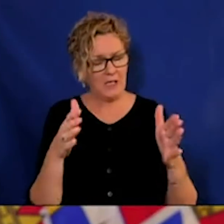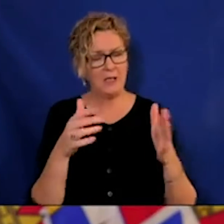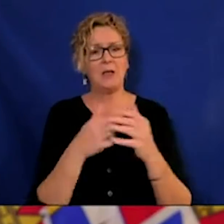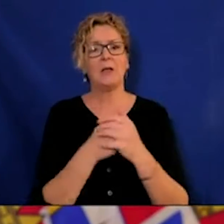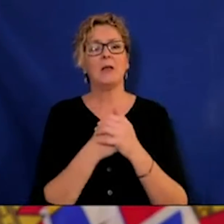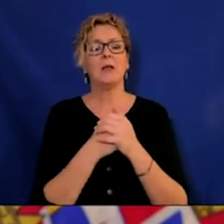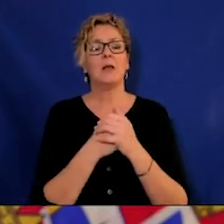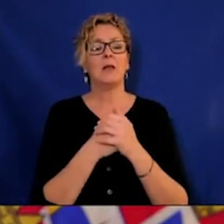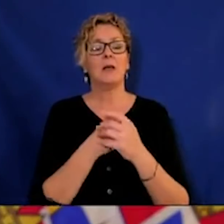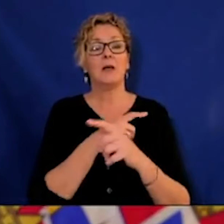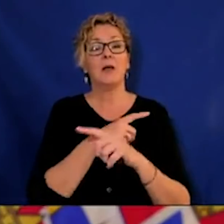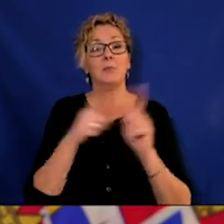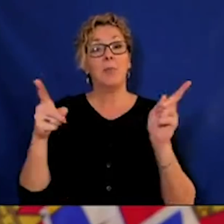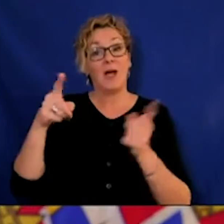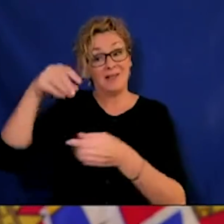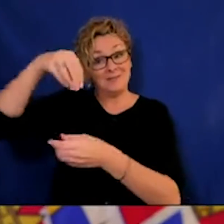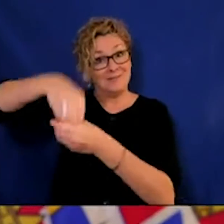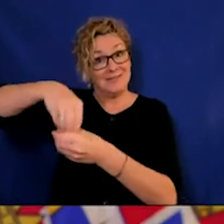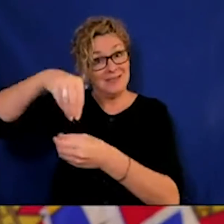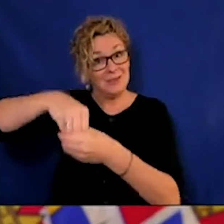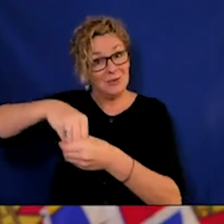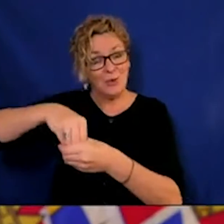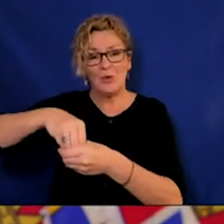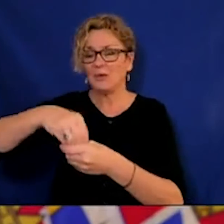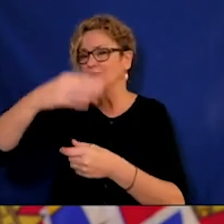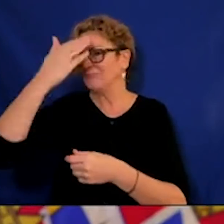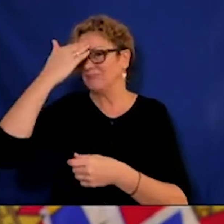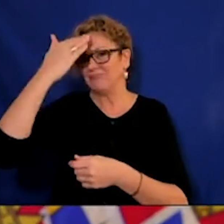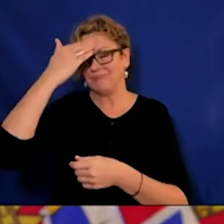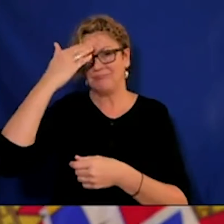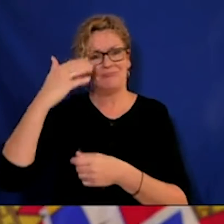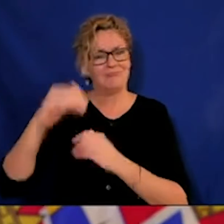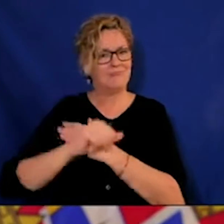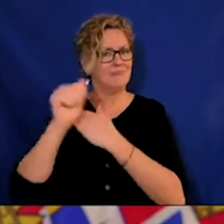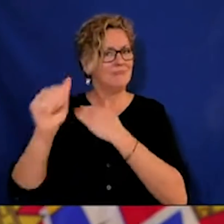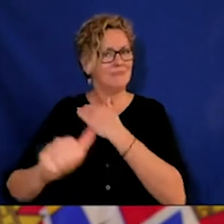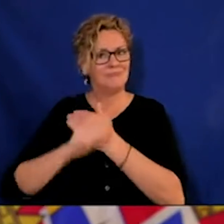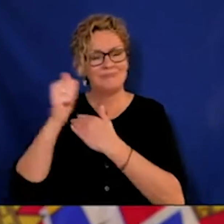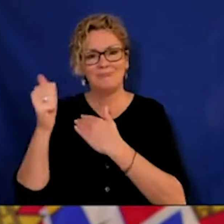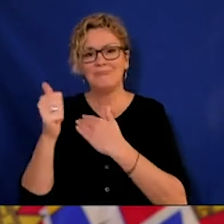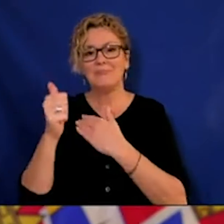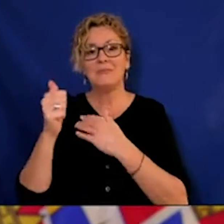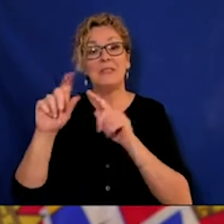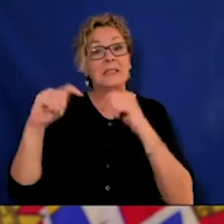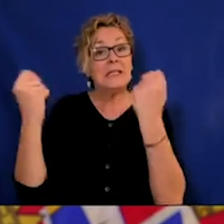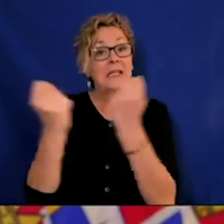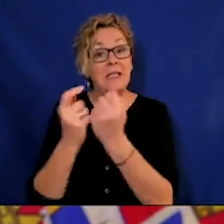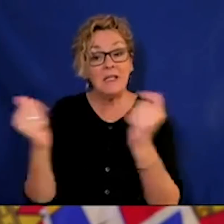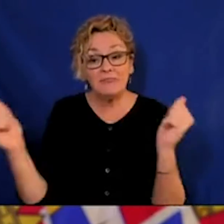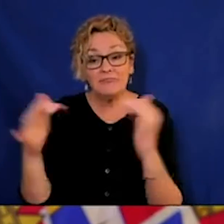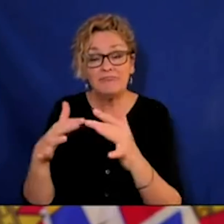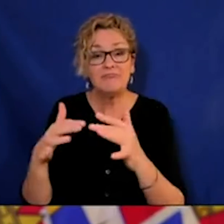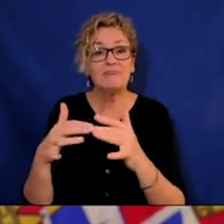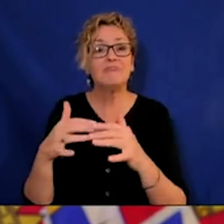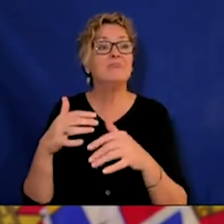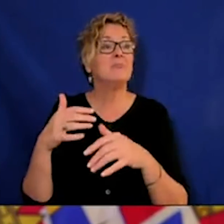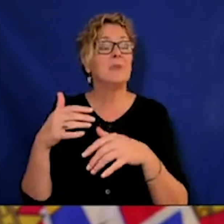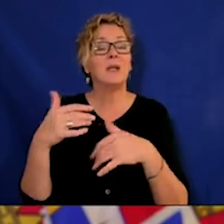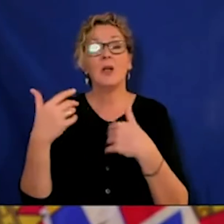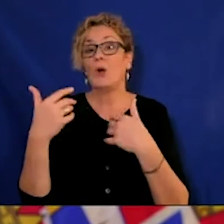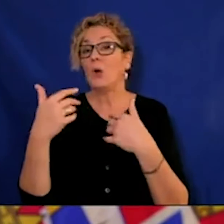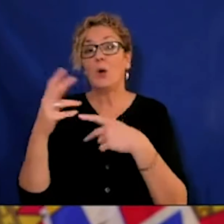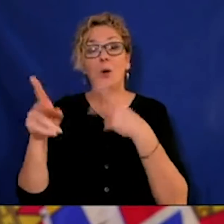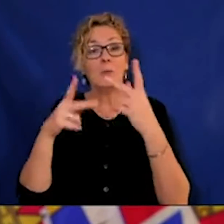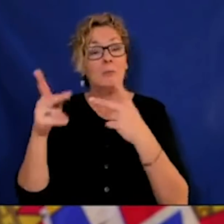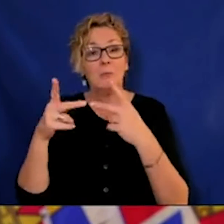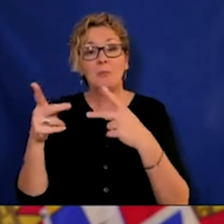group activities, whether it's team activities or group fitness activities, are much higher risk right now. And